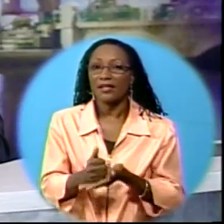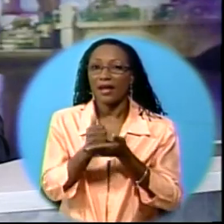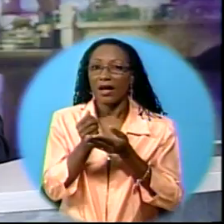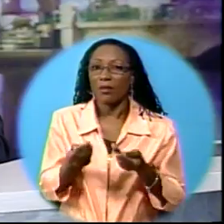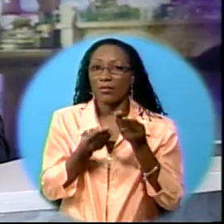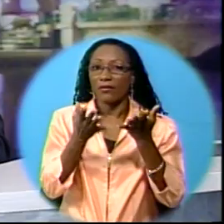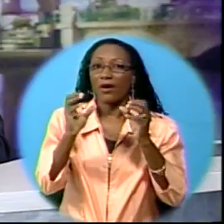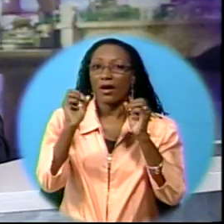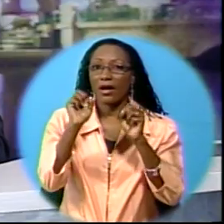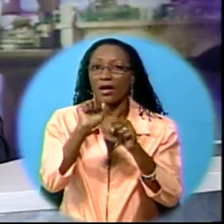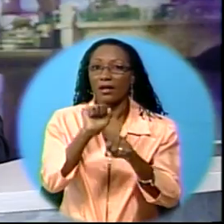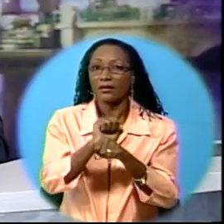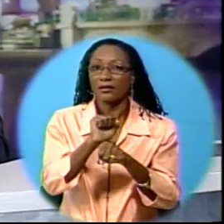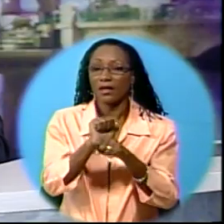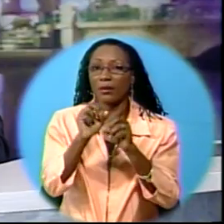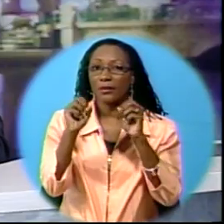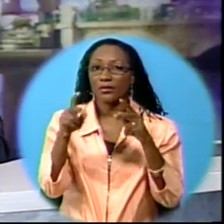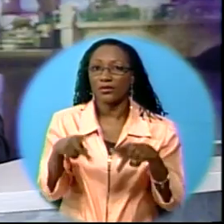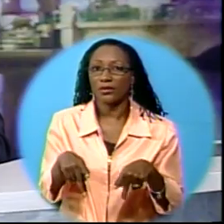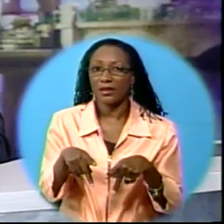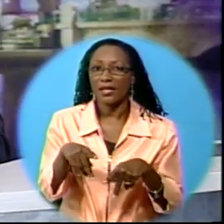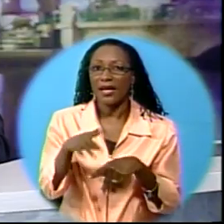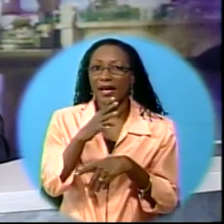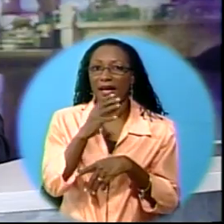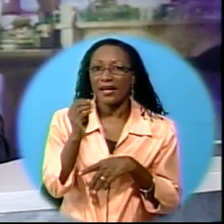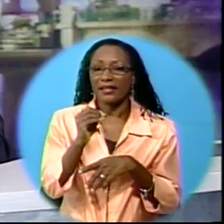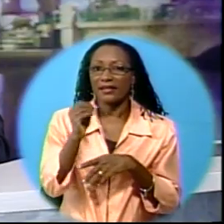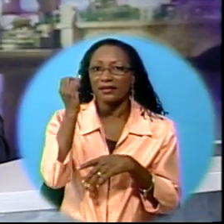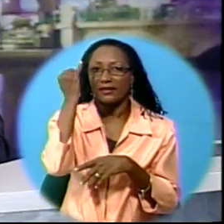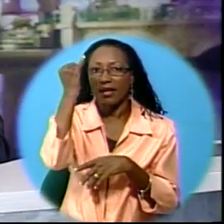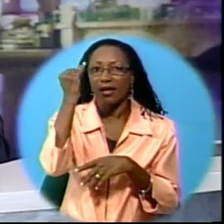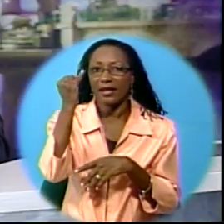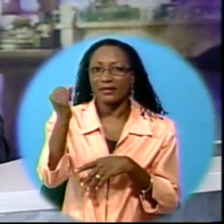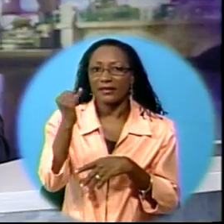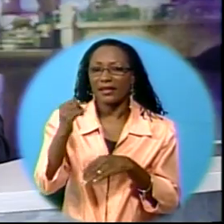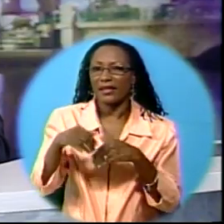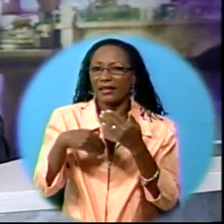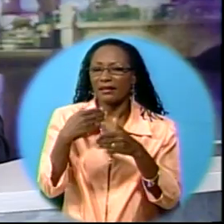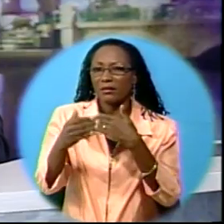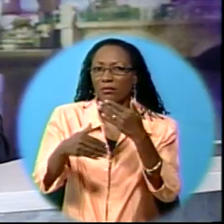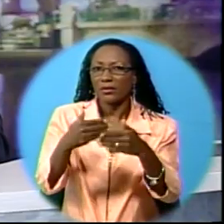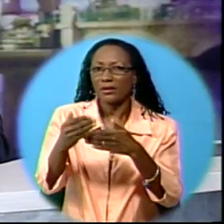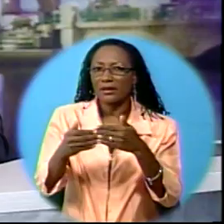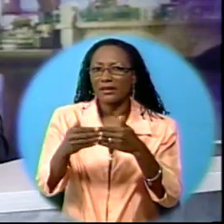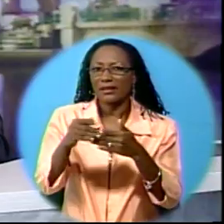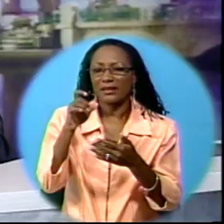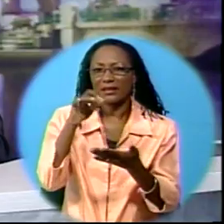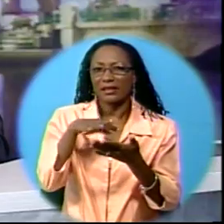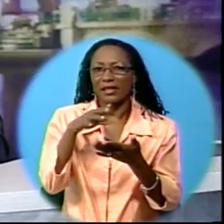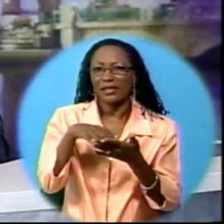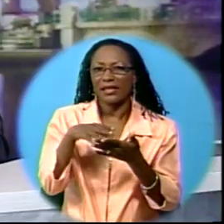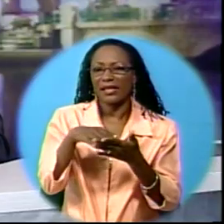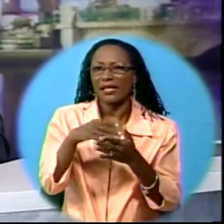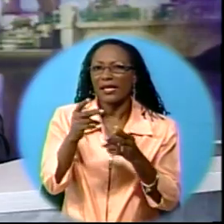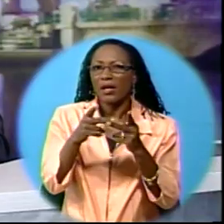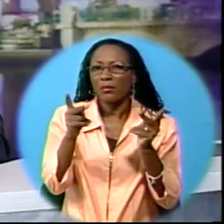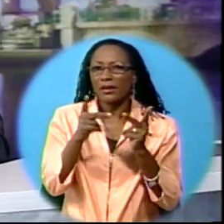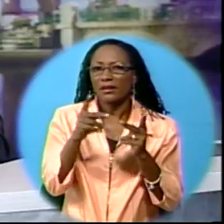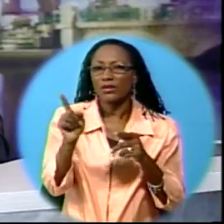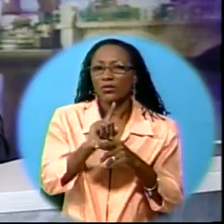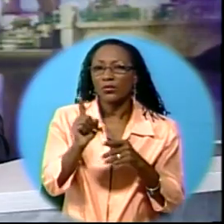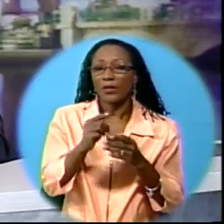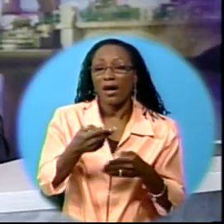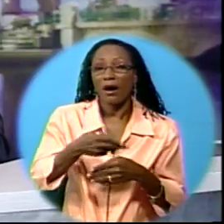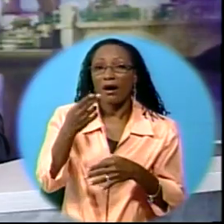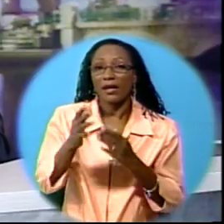brainchild of the Barbados Coalition of Service Industries, which is in the process of studying gaps in the regional job market where highly skilled